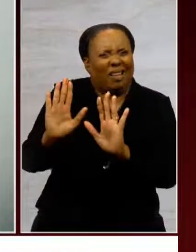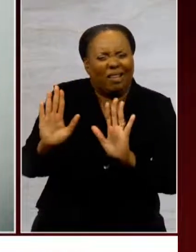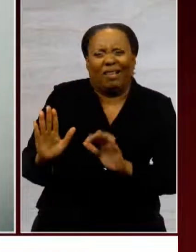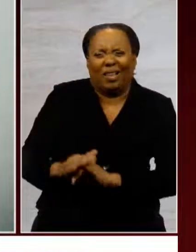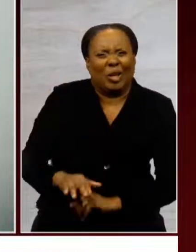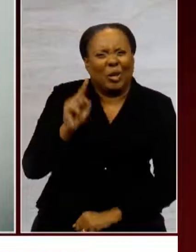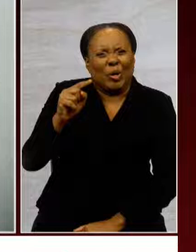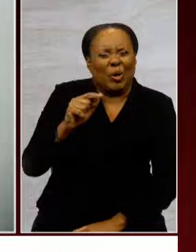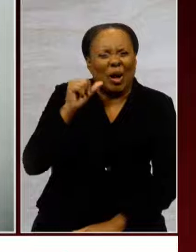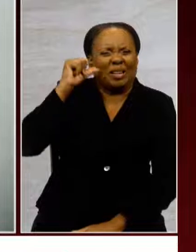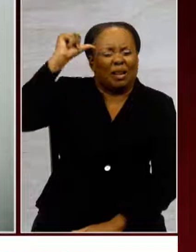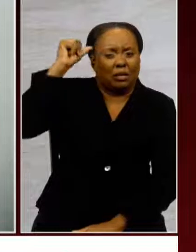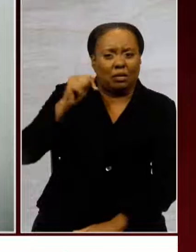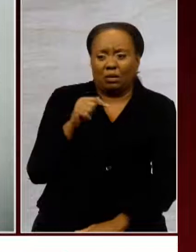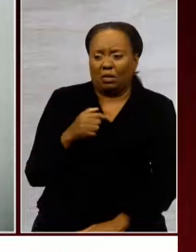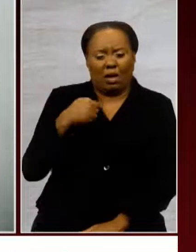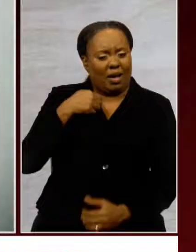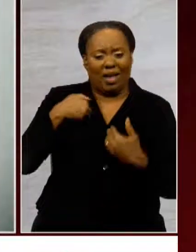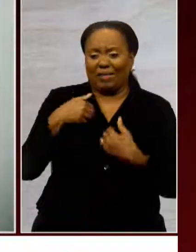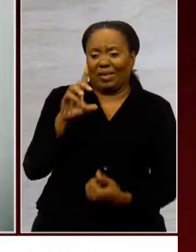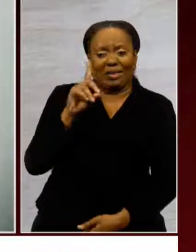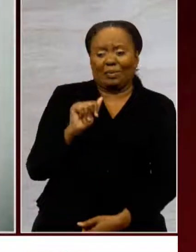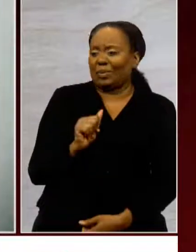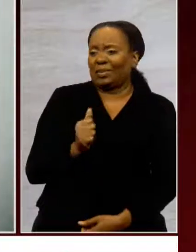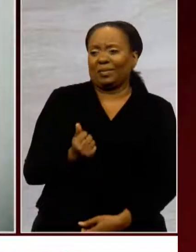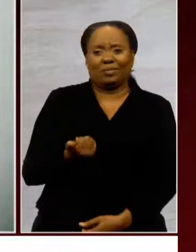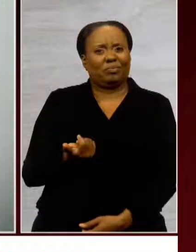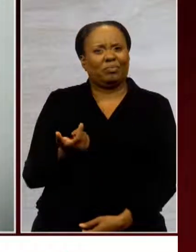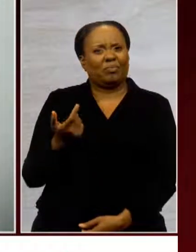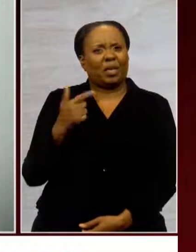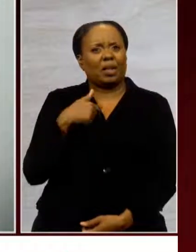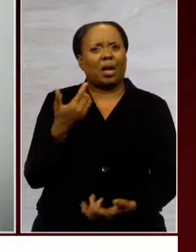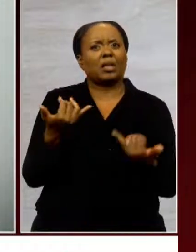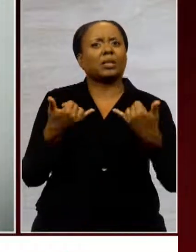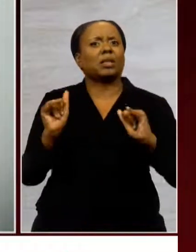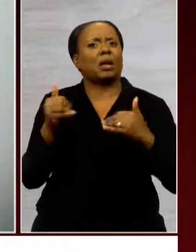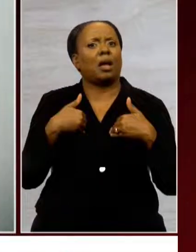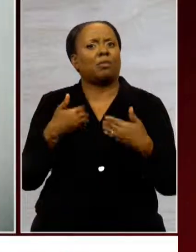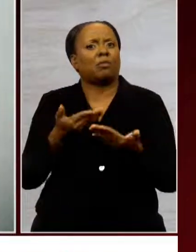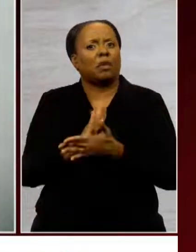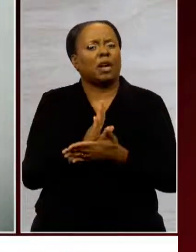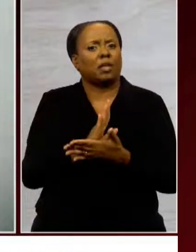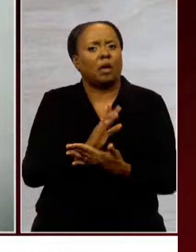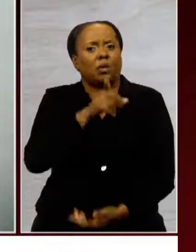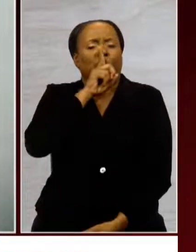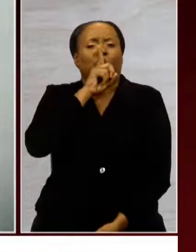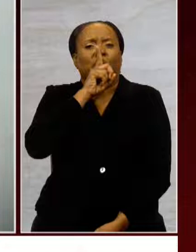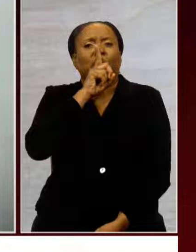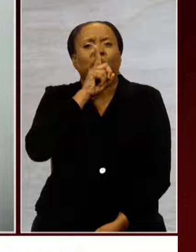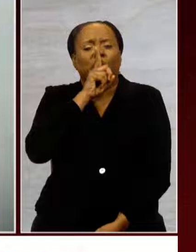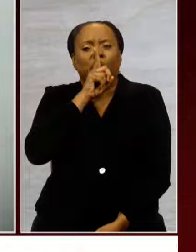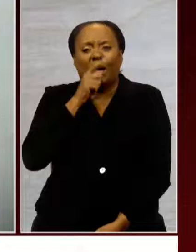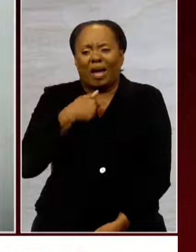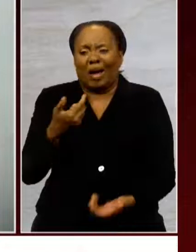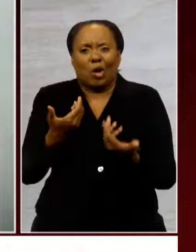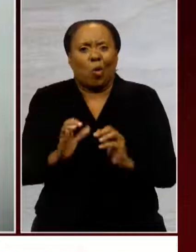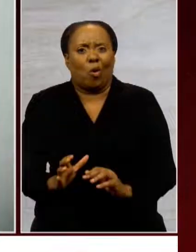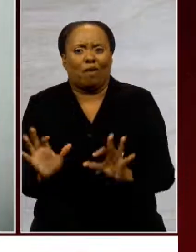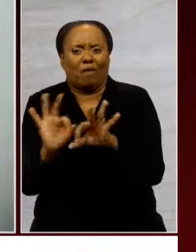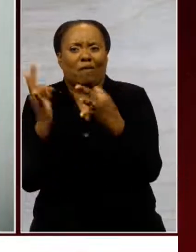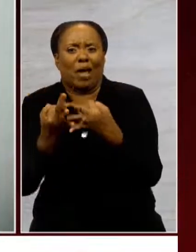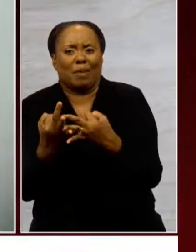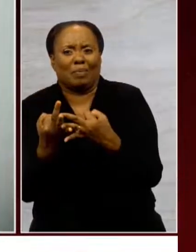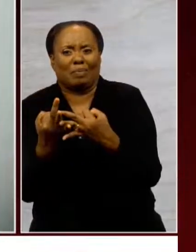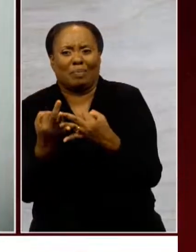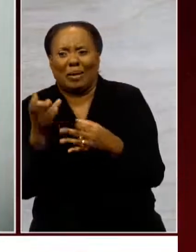you have a disability, it doesn't mean that you do not have the right to privacy, and you do. And those are a lot of the